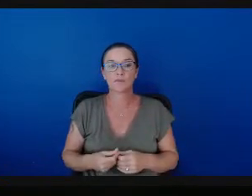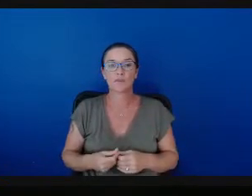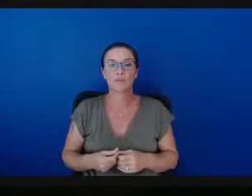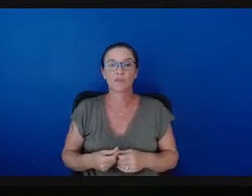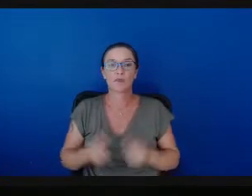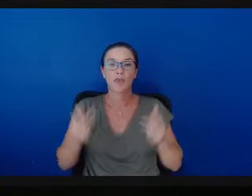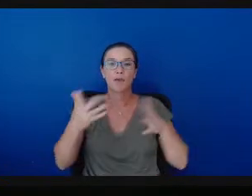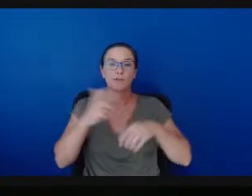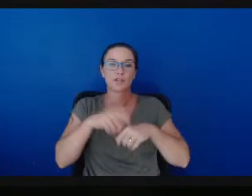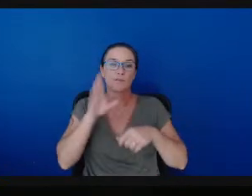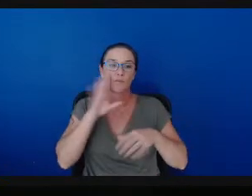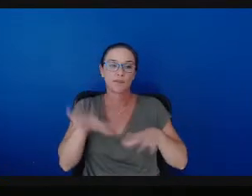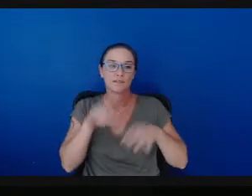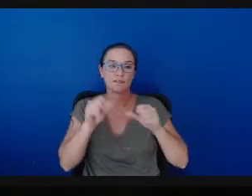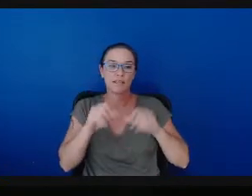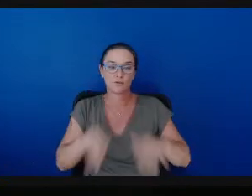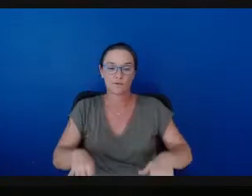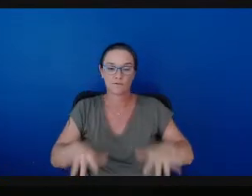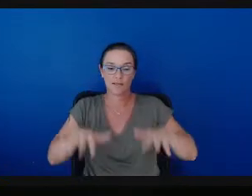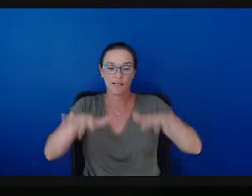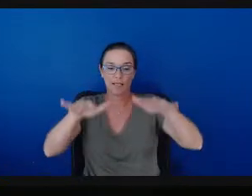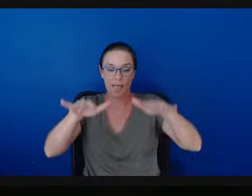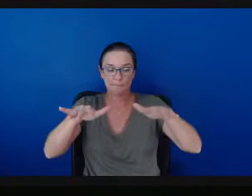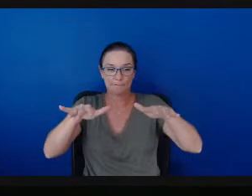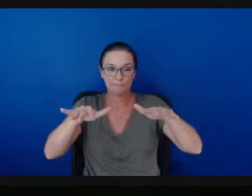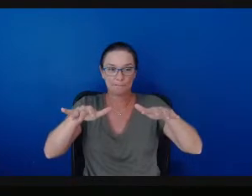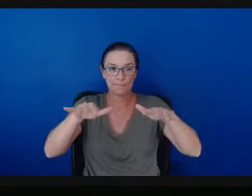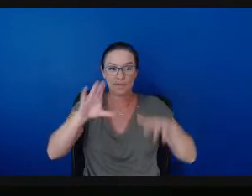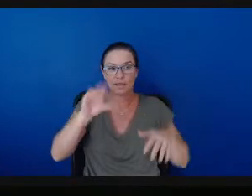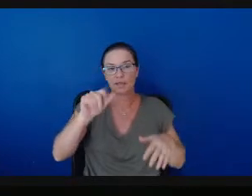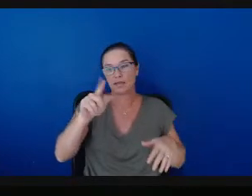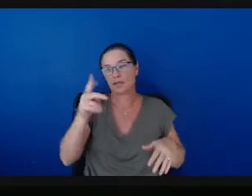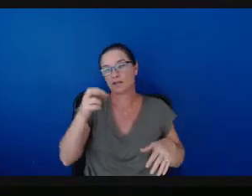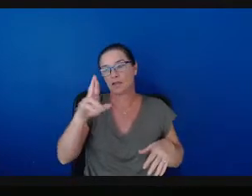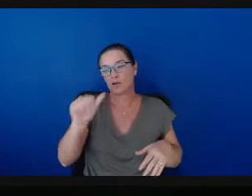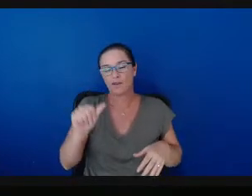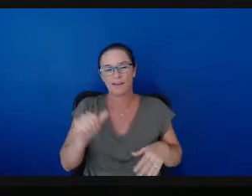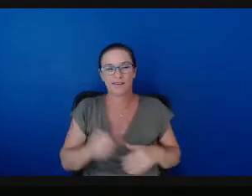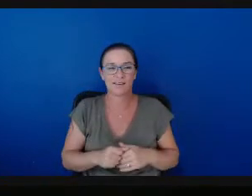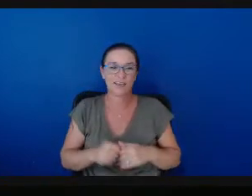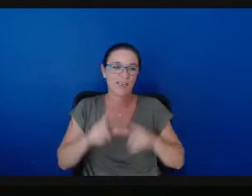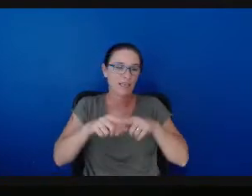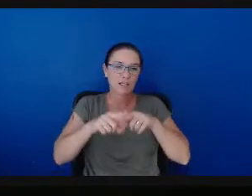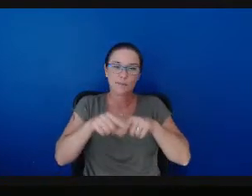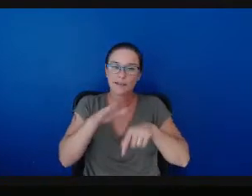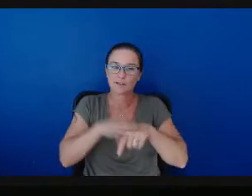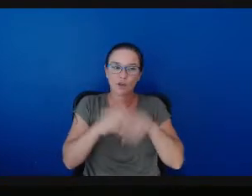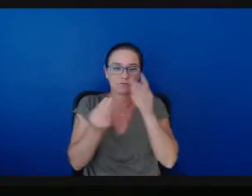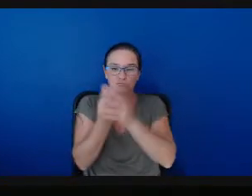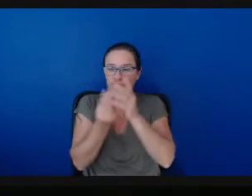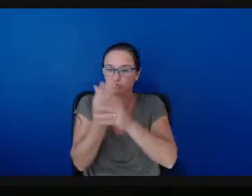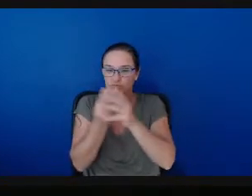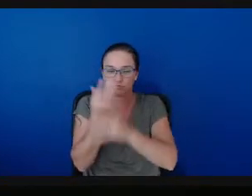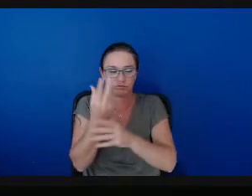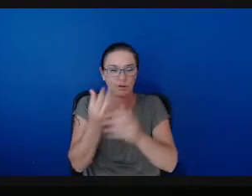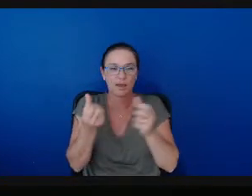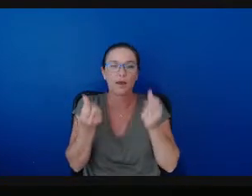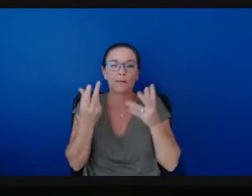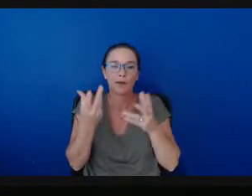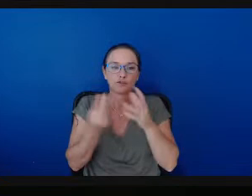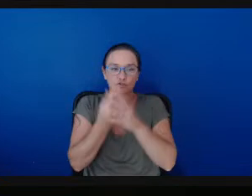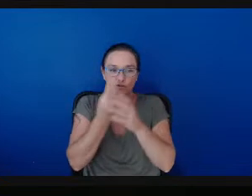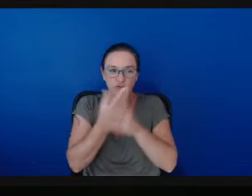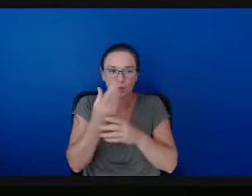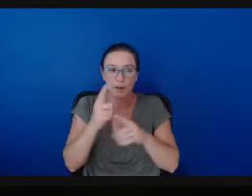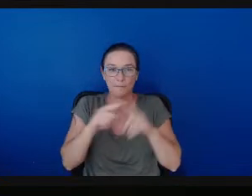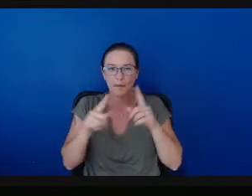caldera? Question we hear over and over again. It all depends on the eruption rate. However, even at the largest rates